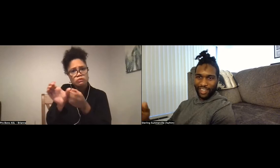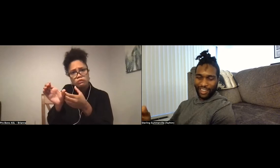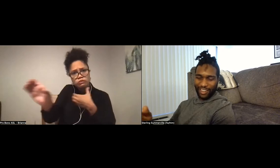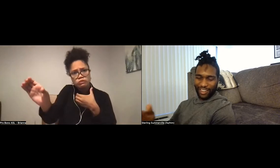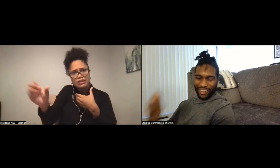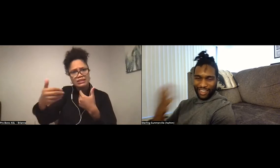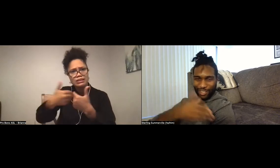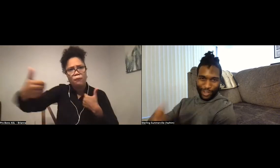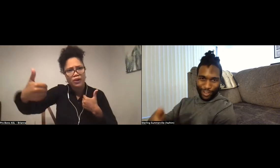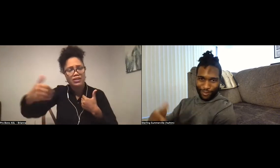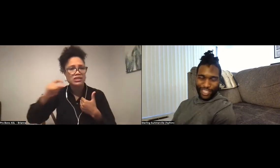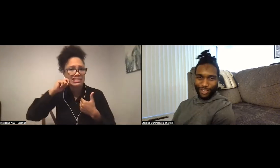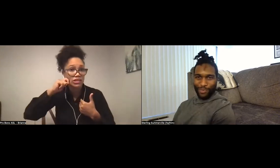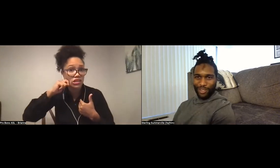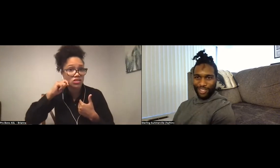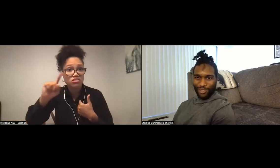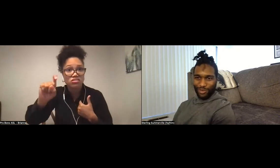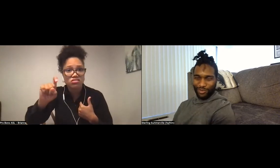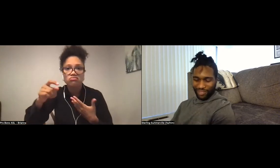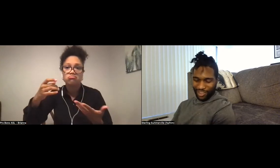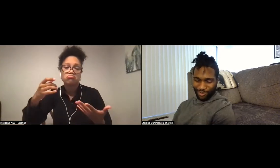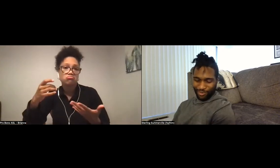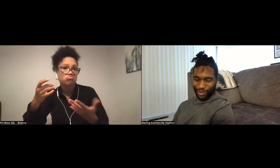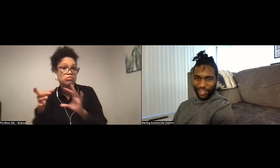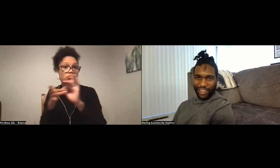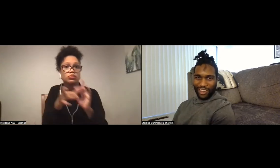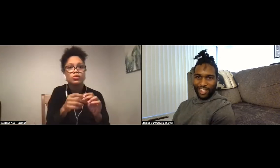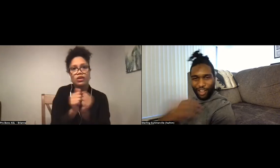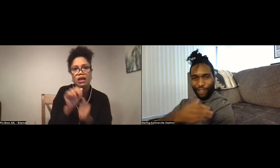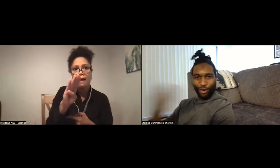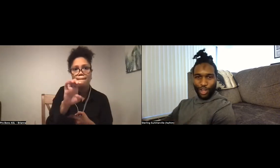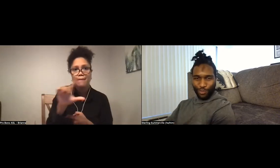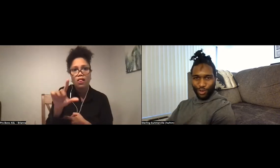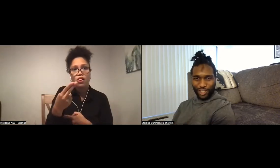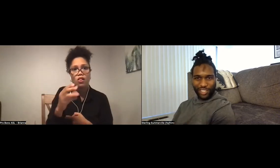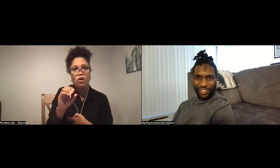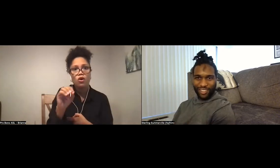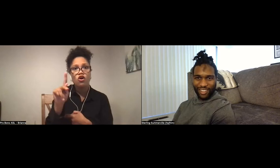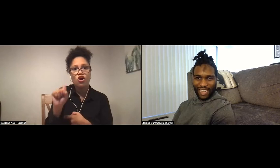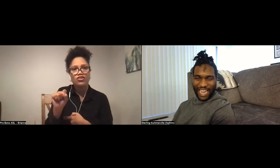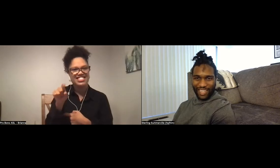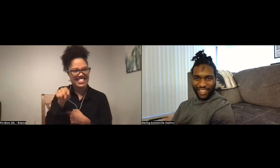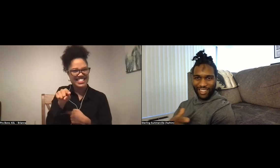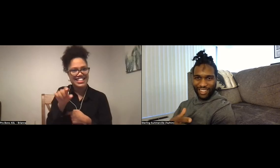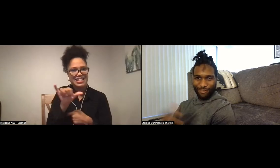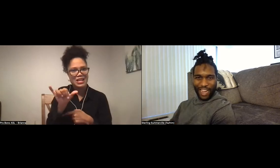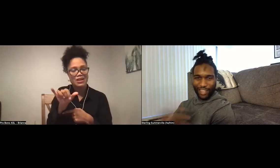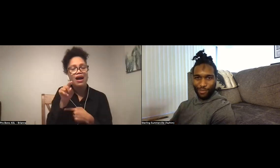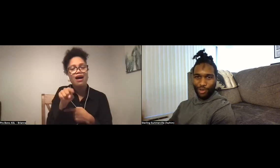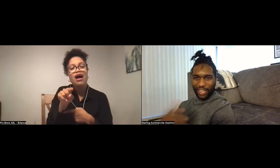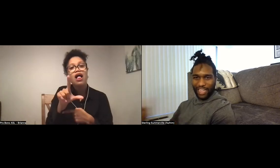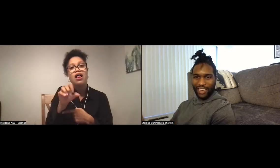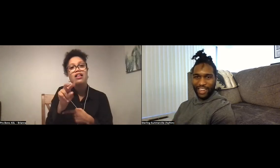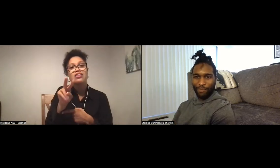to, in the spirit of touching on Bell Hooks's, book, Love Across Borders, like